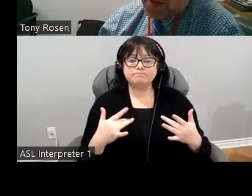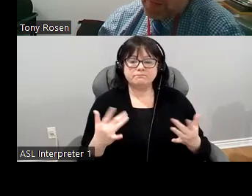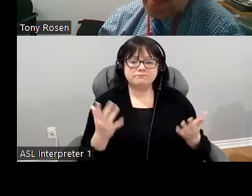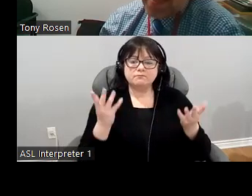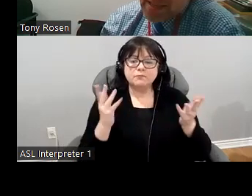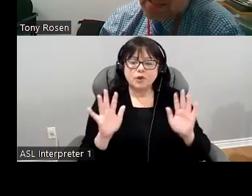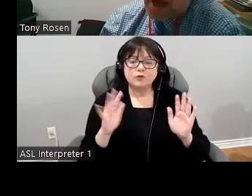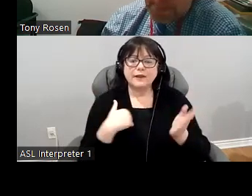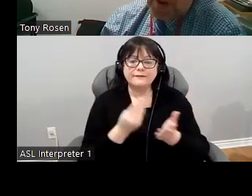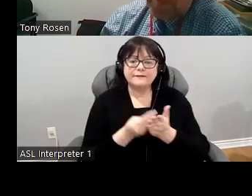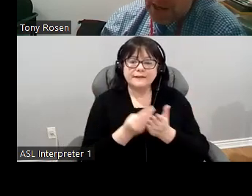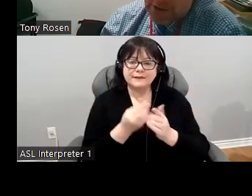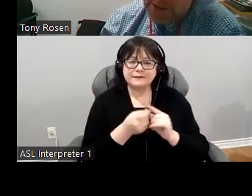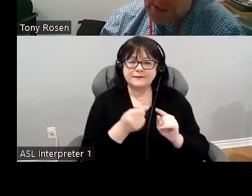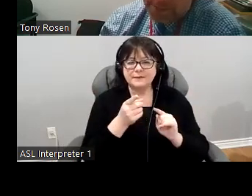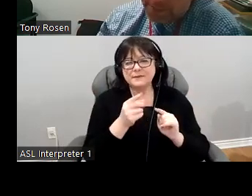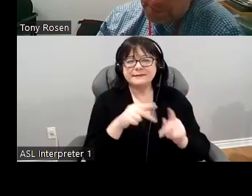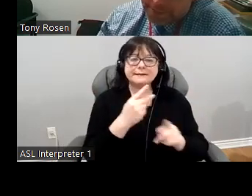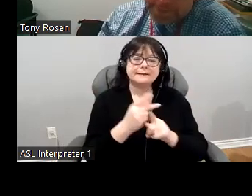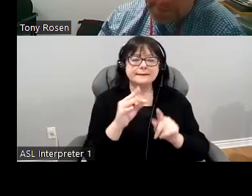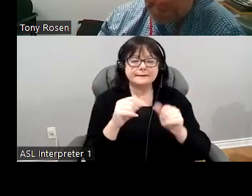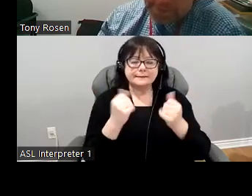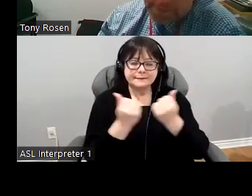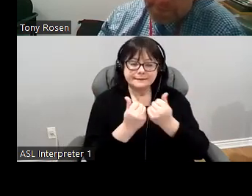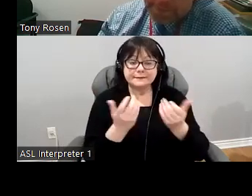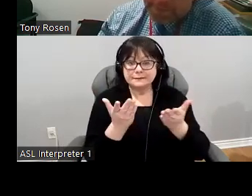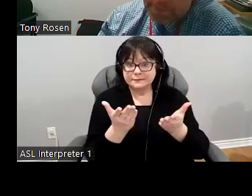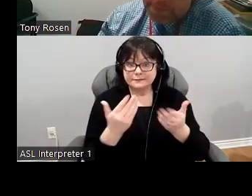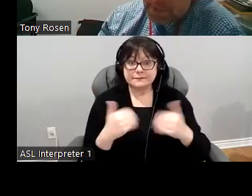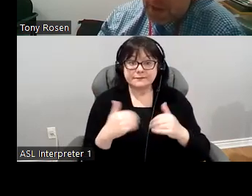funded by this type of agency.